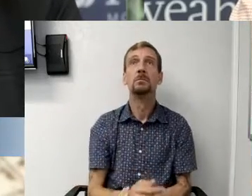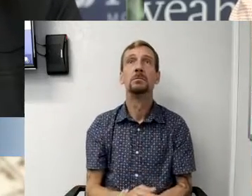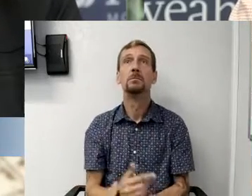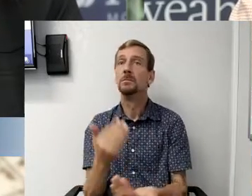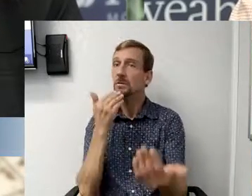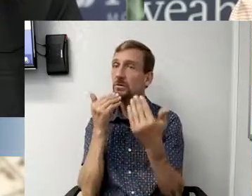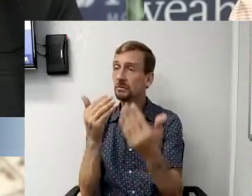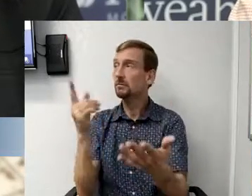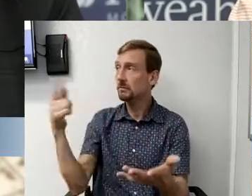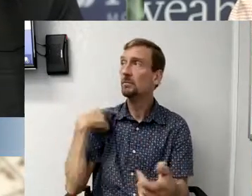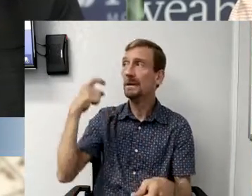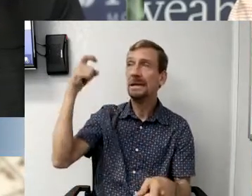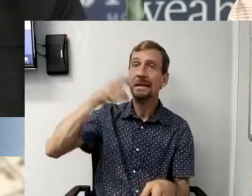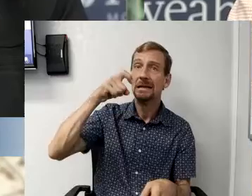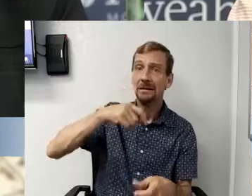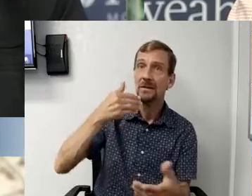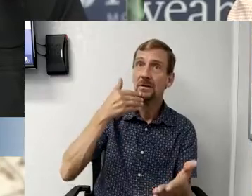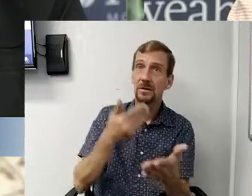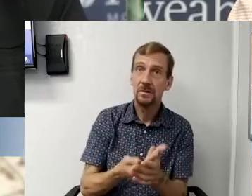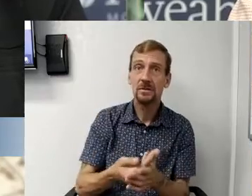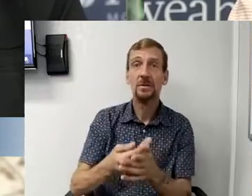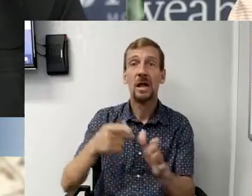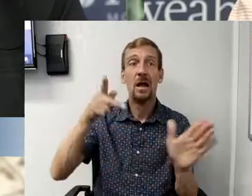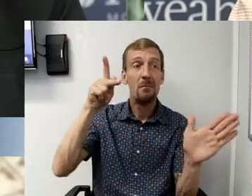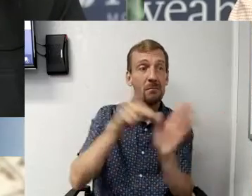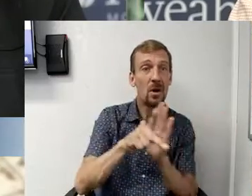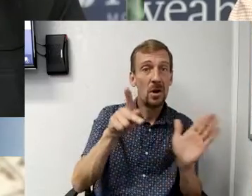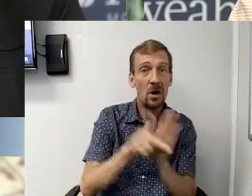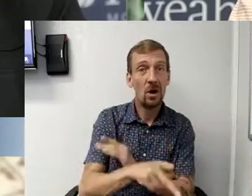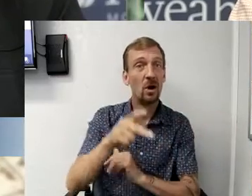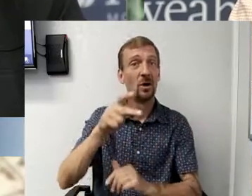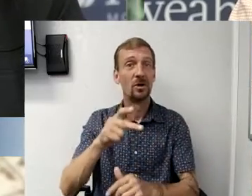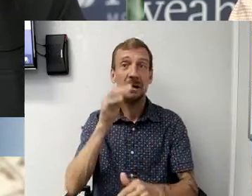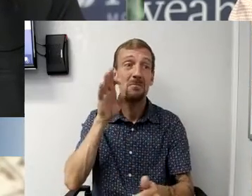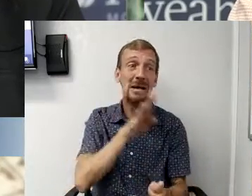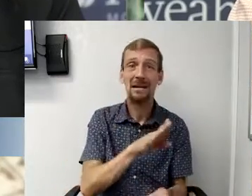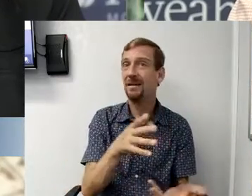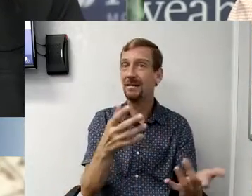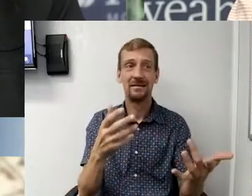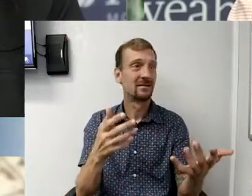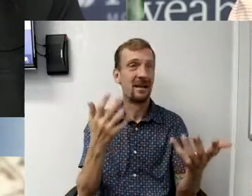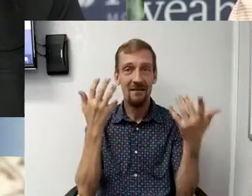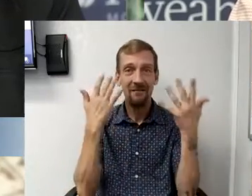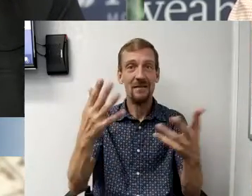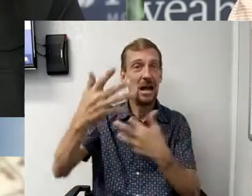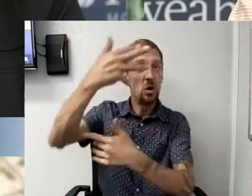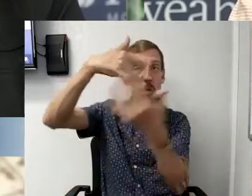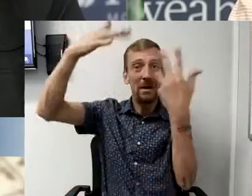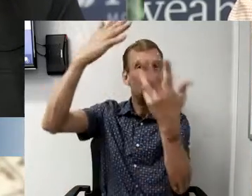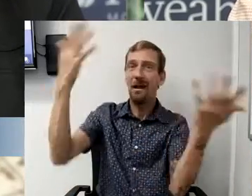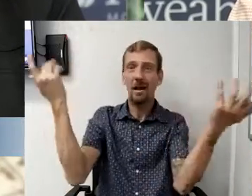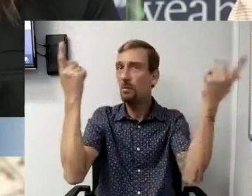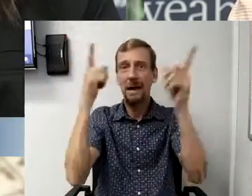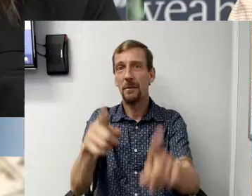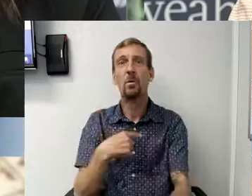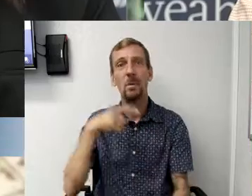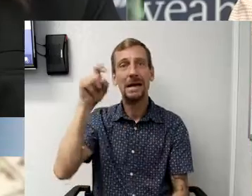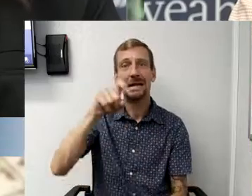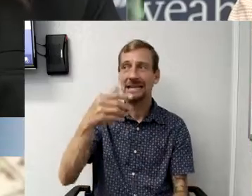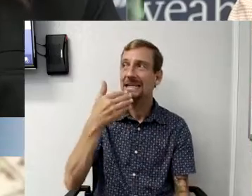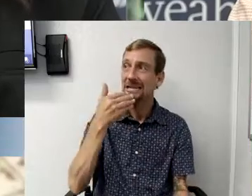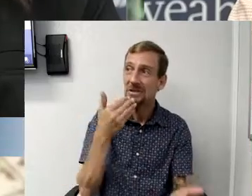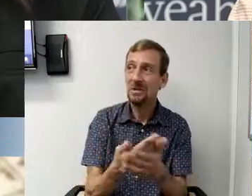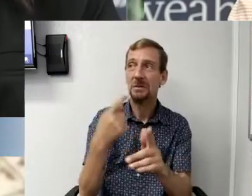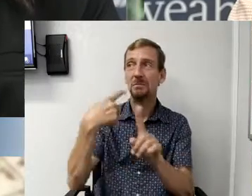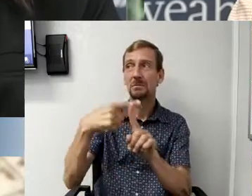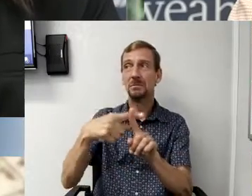need some good news. Murder hornets, COVID, fire tornadoes. Really, we need a good flu season. We need a good flu season. That's true. Do.